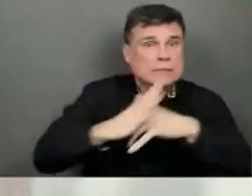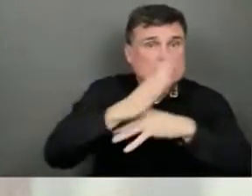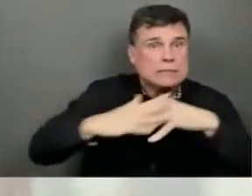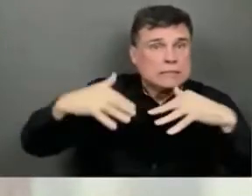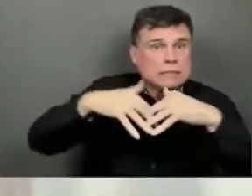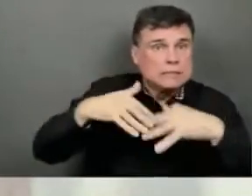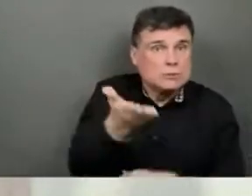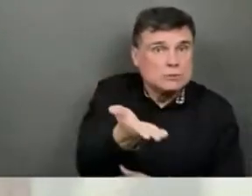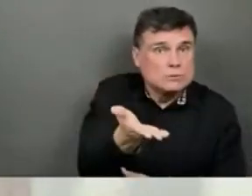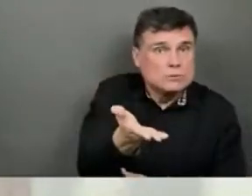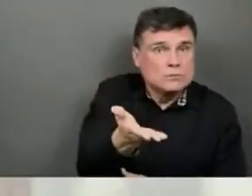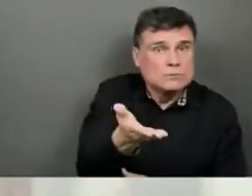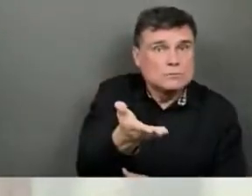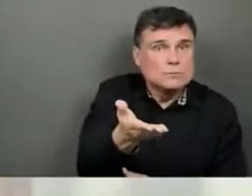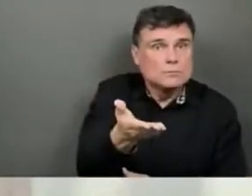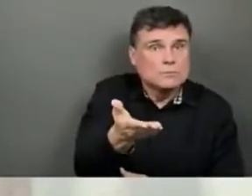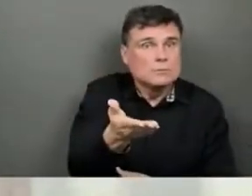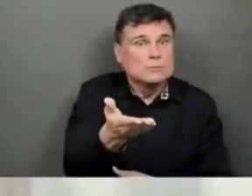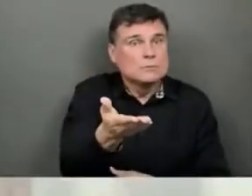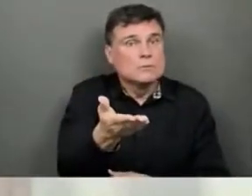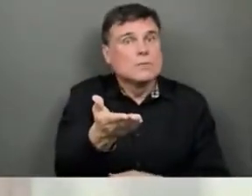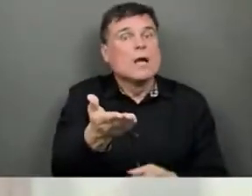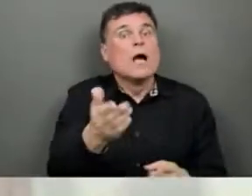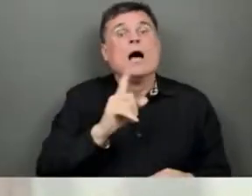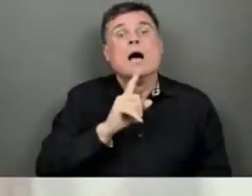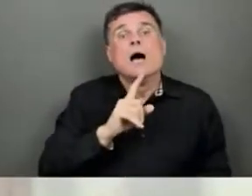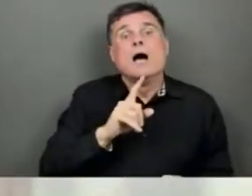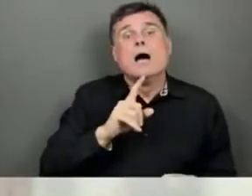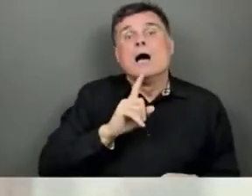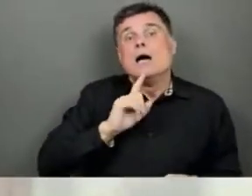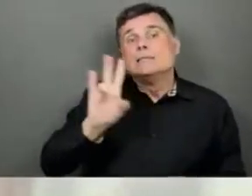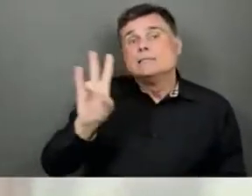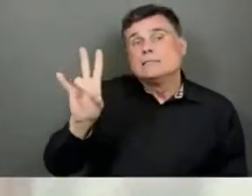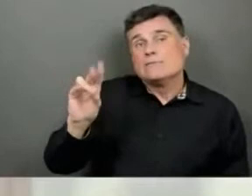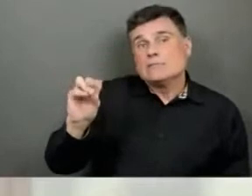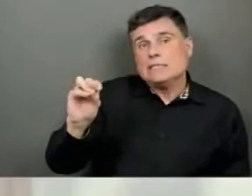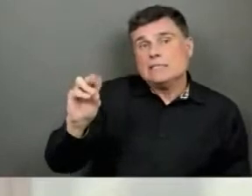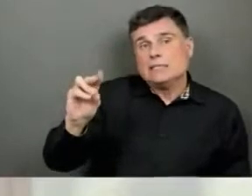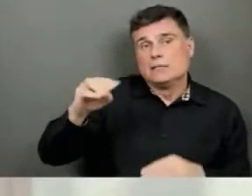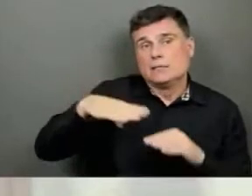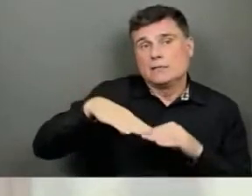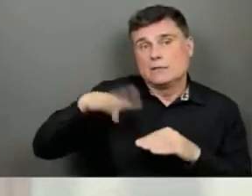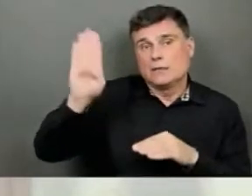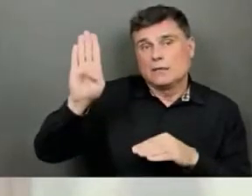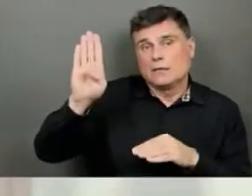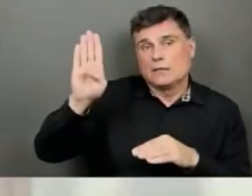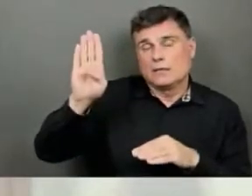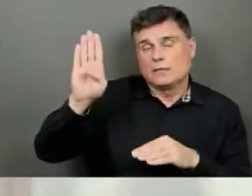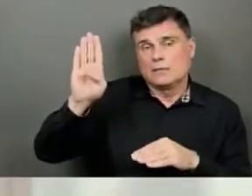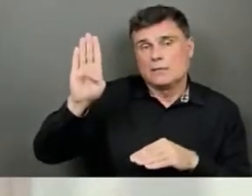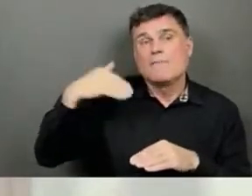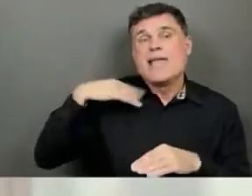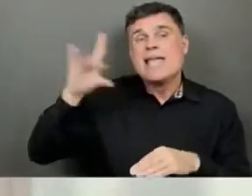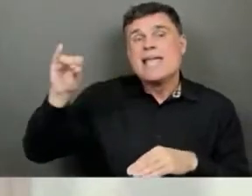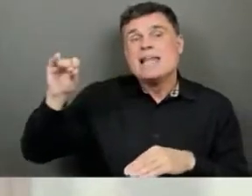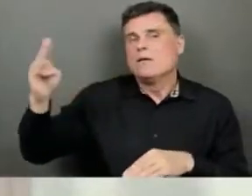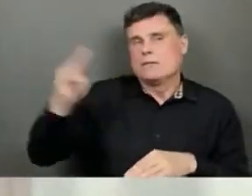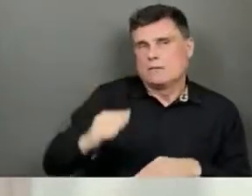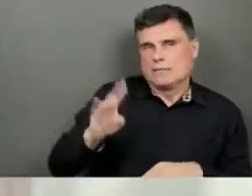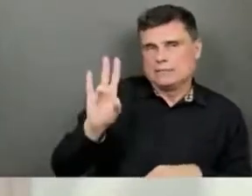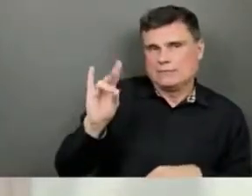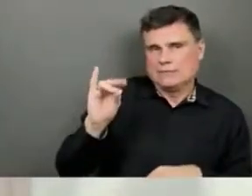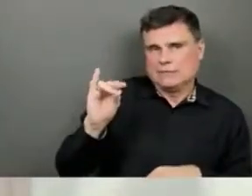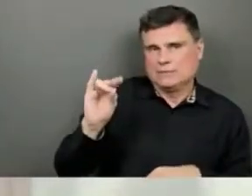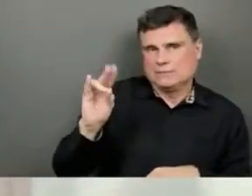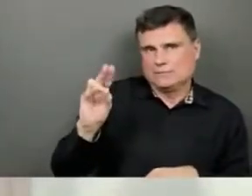always made some compensation for understanding the risks for Indigenous people. So that'll be 70